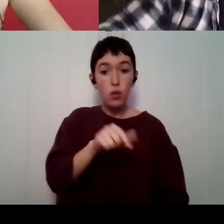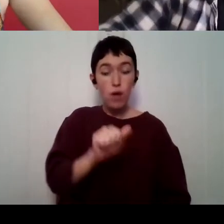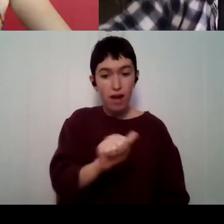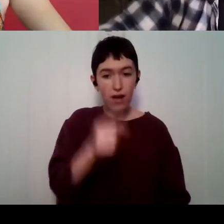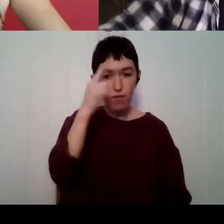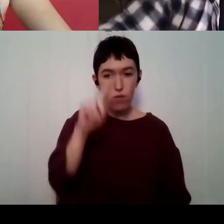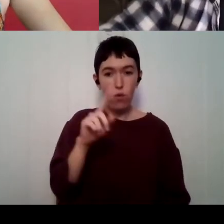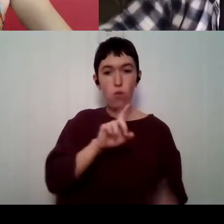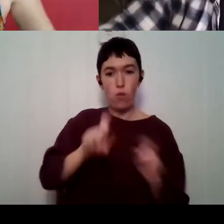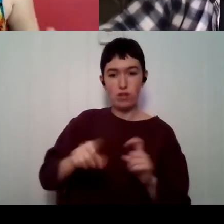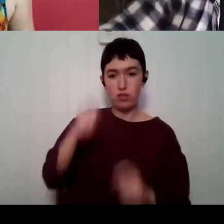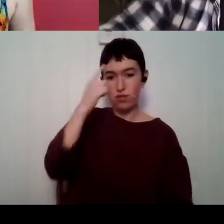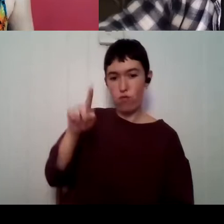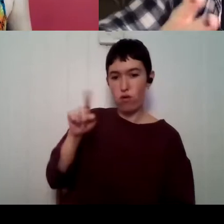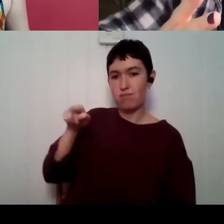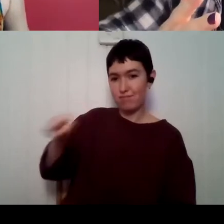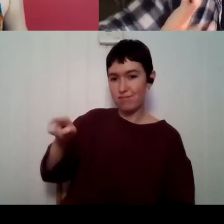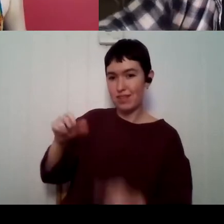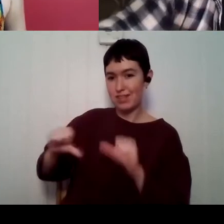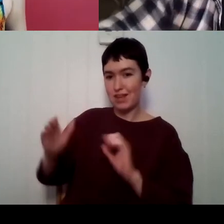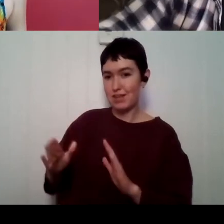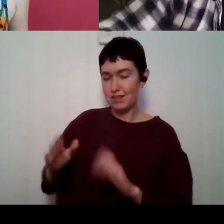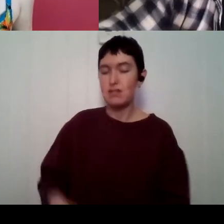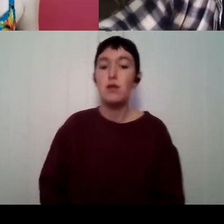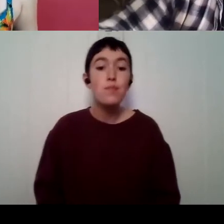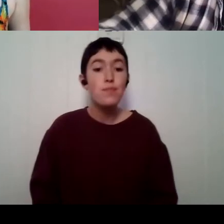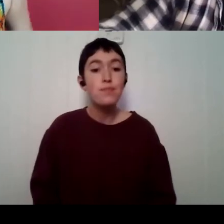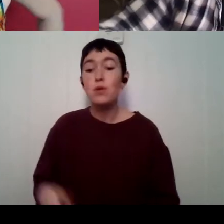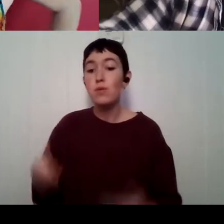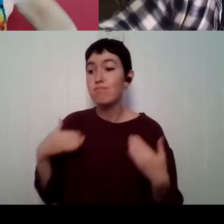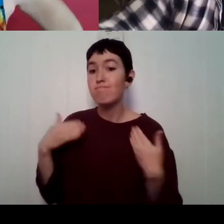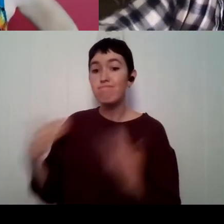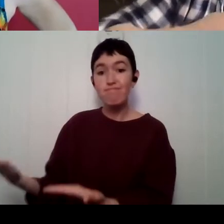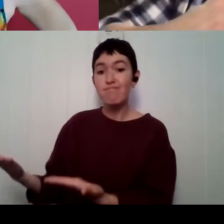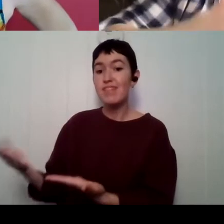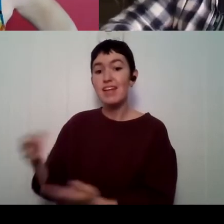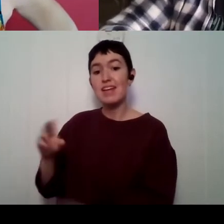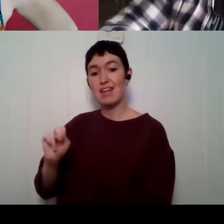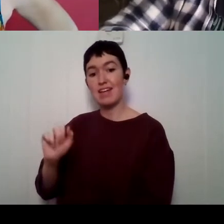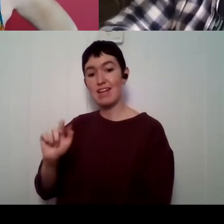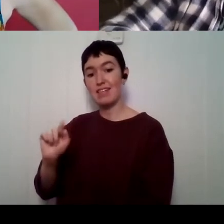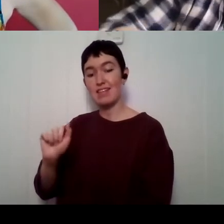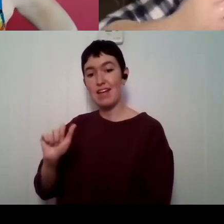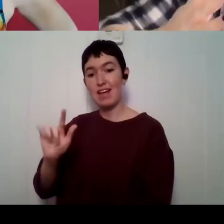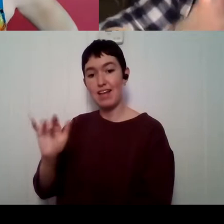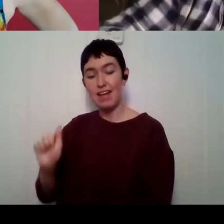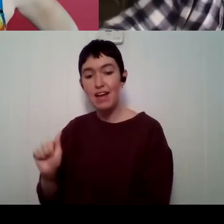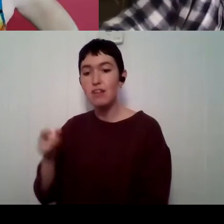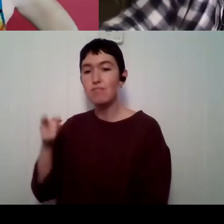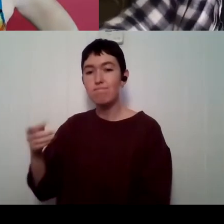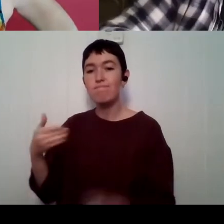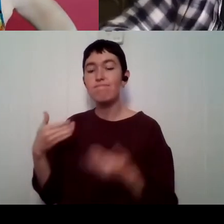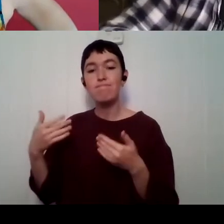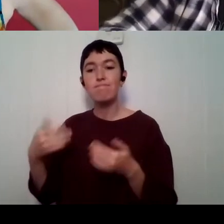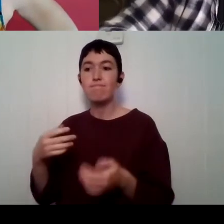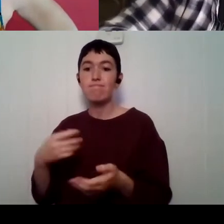questions. So with that, I think I'm going to hand it over to Natalia, who's going to give us a little background about her life, where